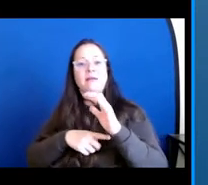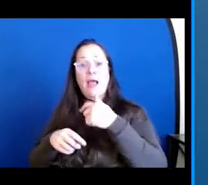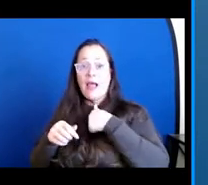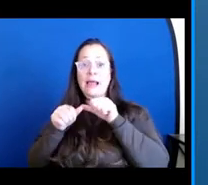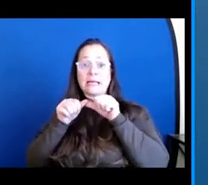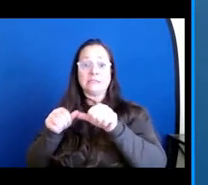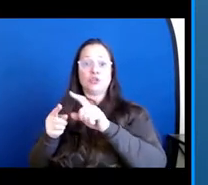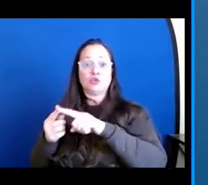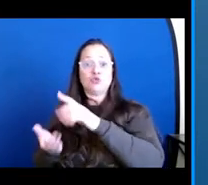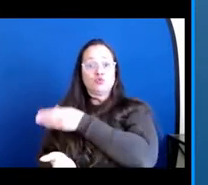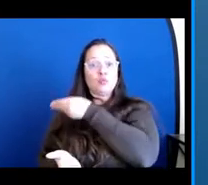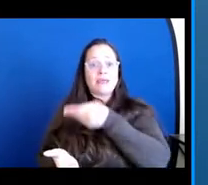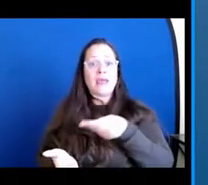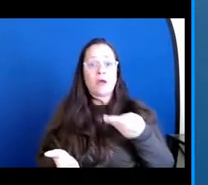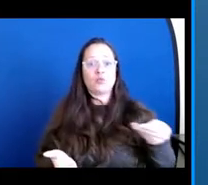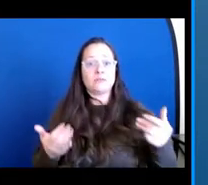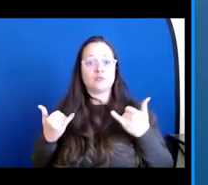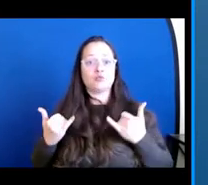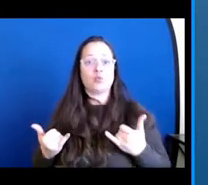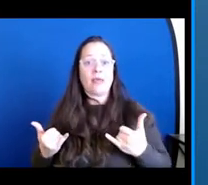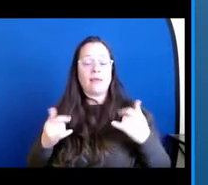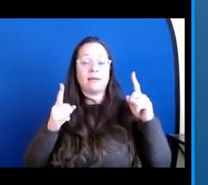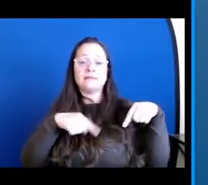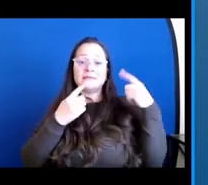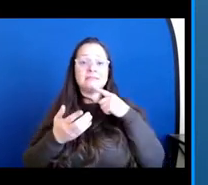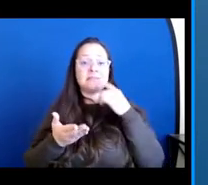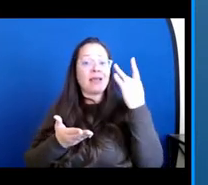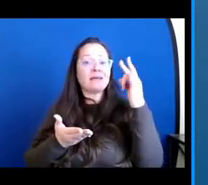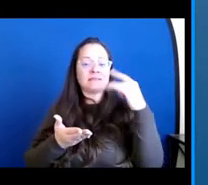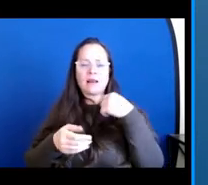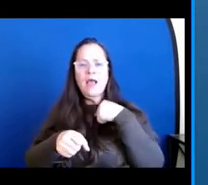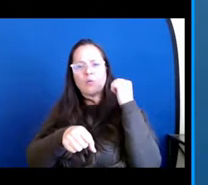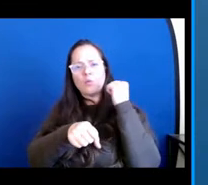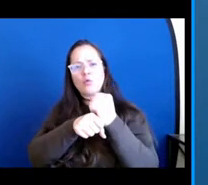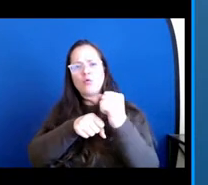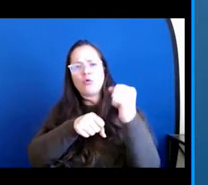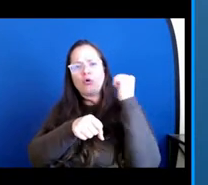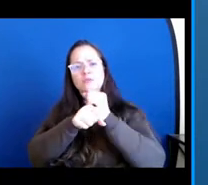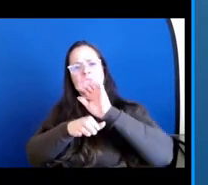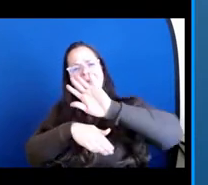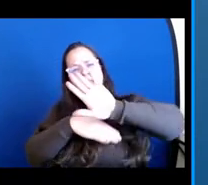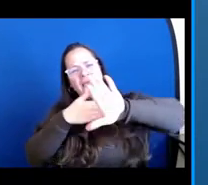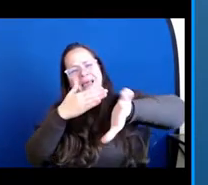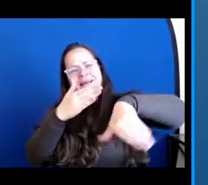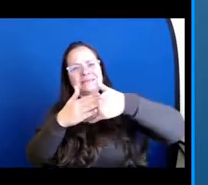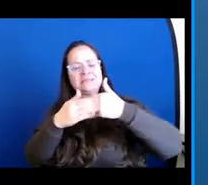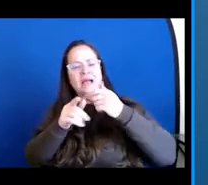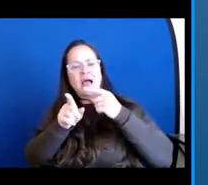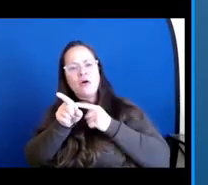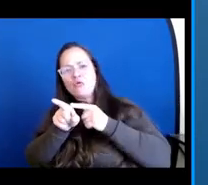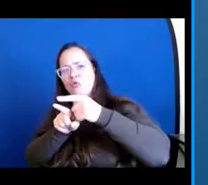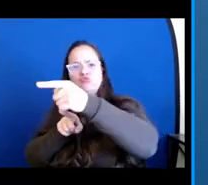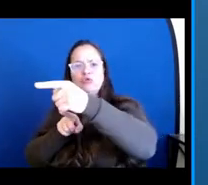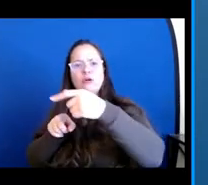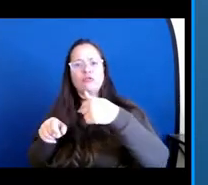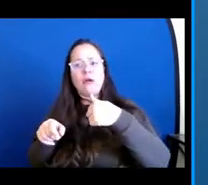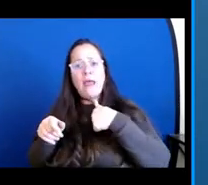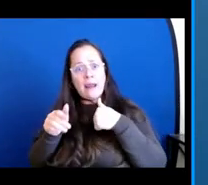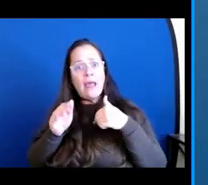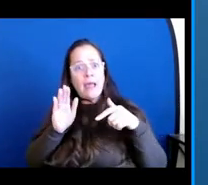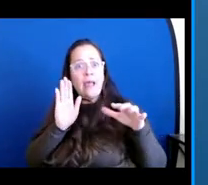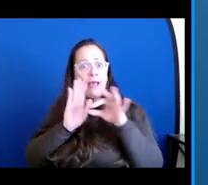today since the age of 18 I have been working my entire career and electing not only Democrats